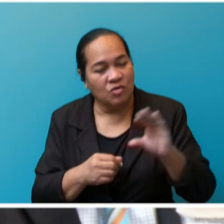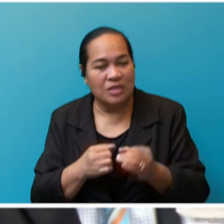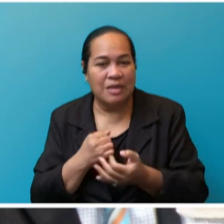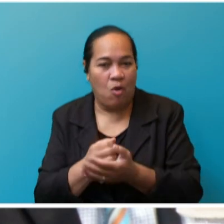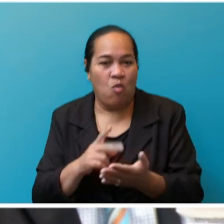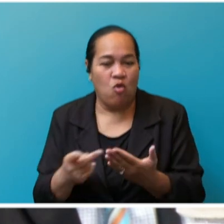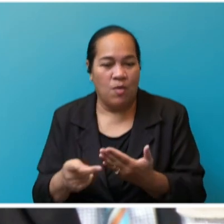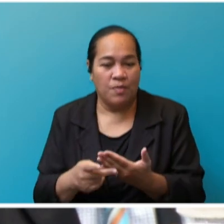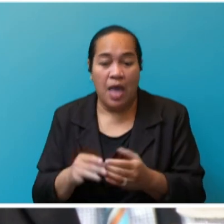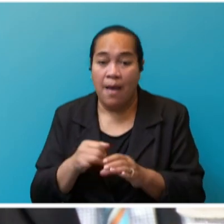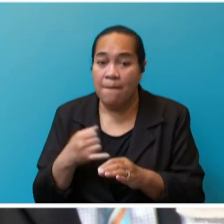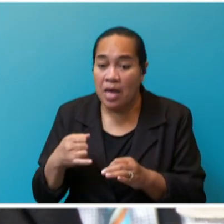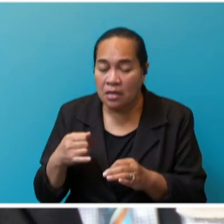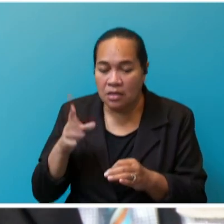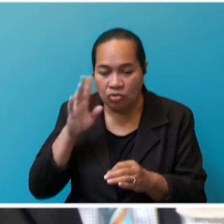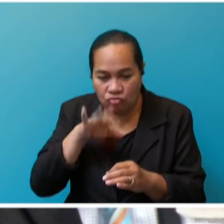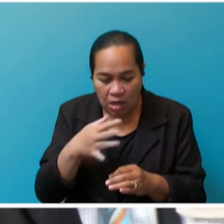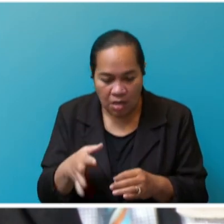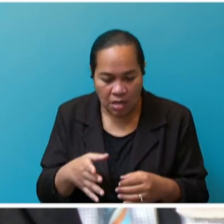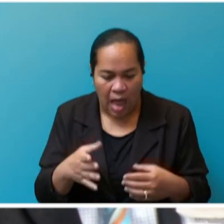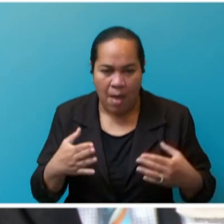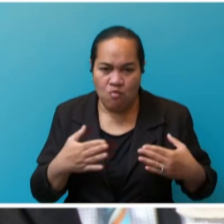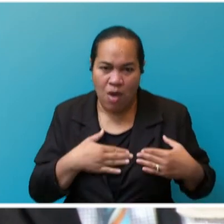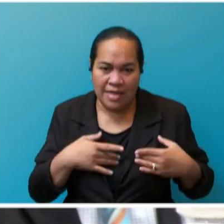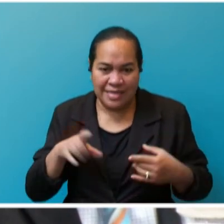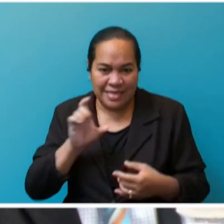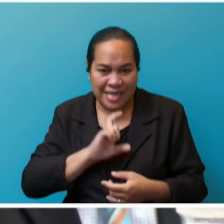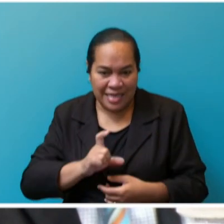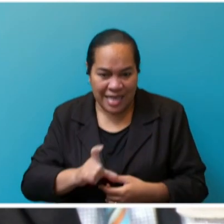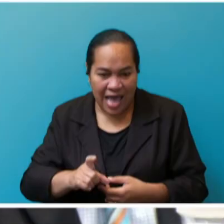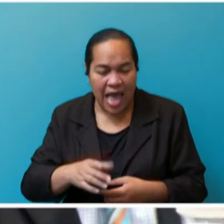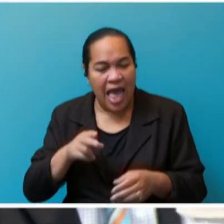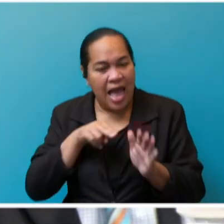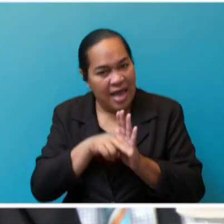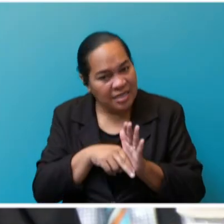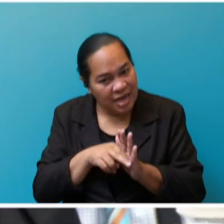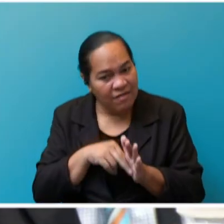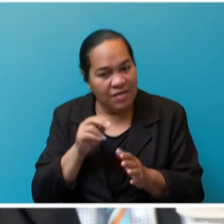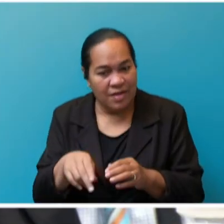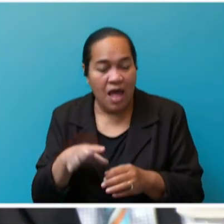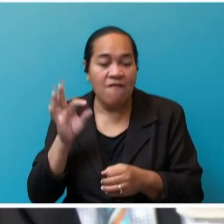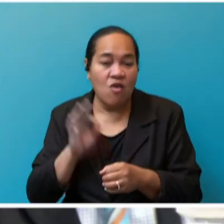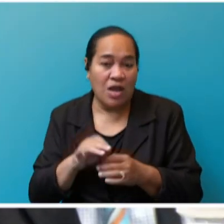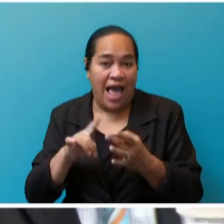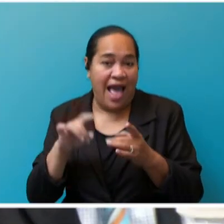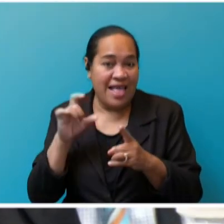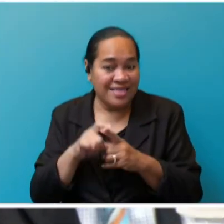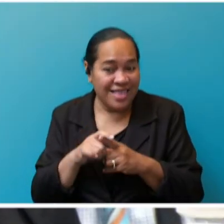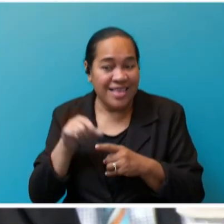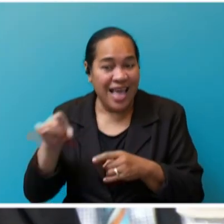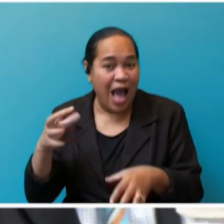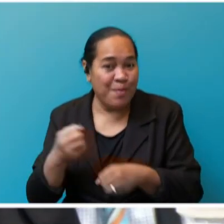Medical screenings for breast cancer, cervical cancer, NCDs and HIV, voter ID registration and updates by the Elections